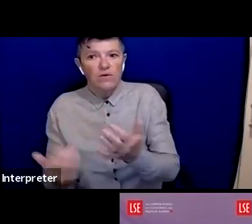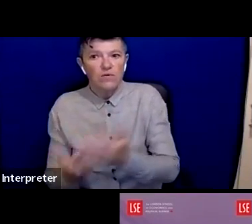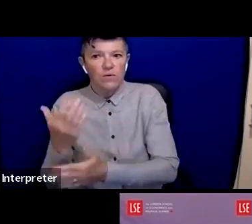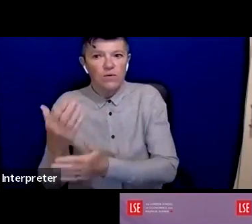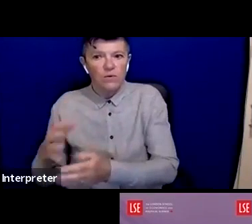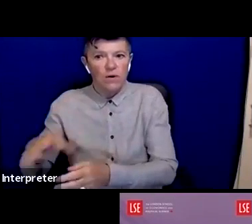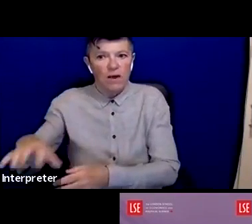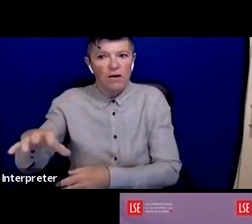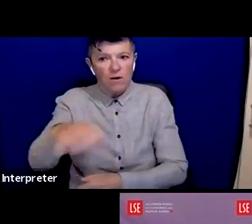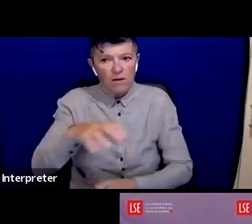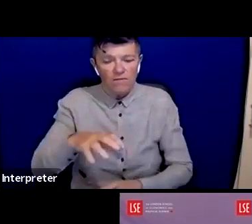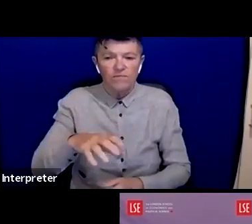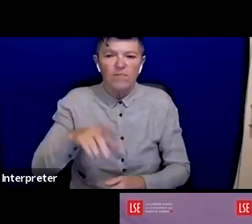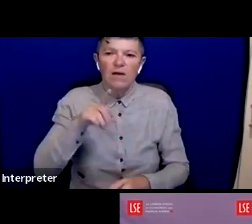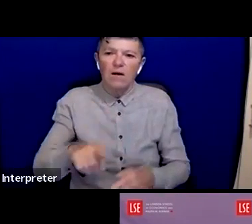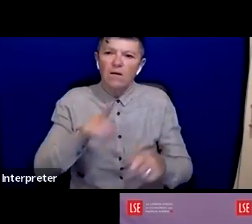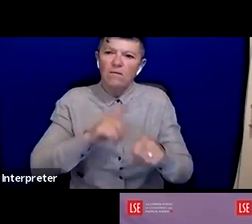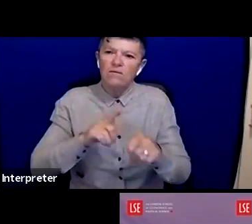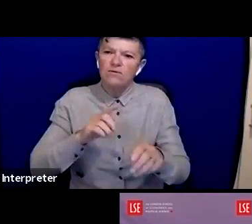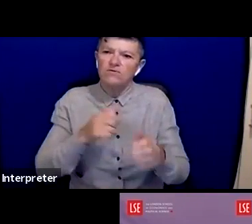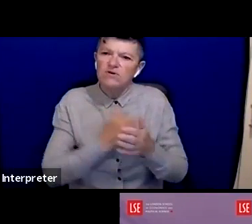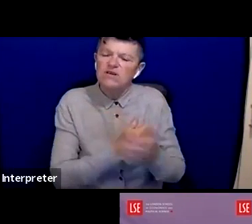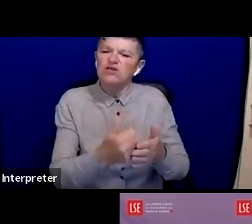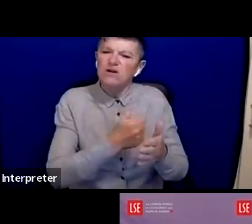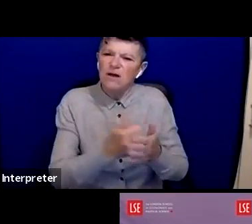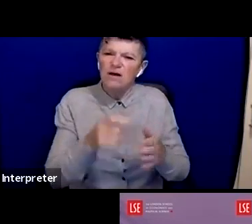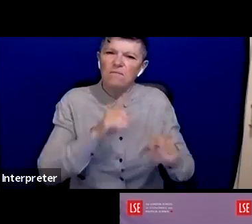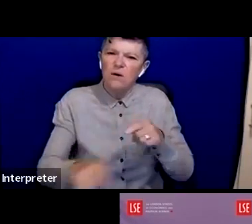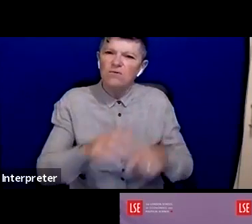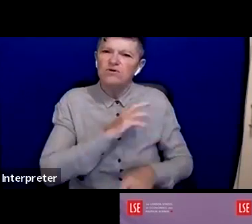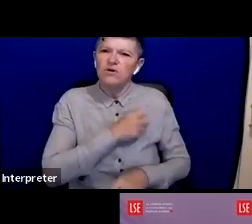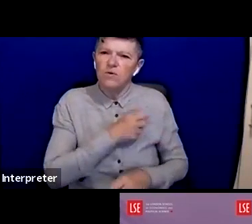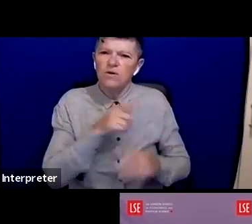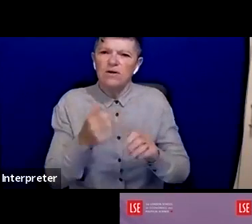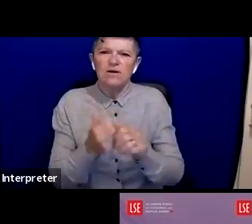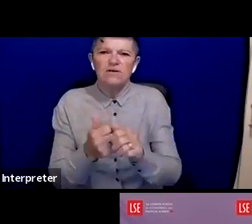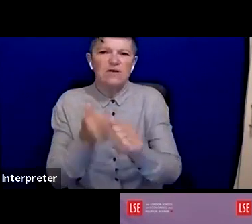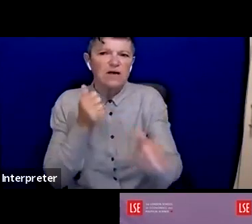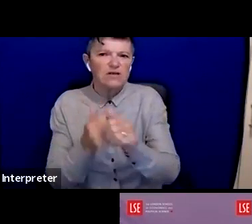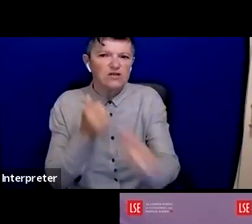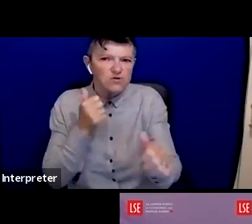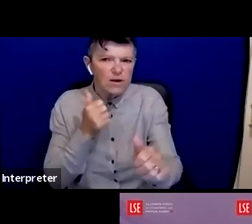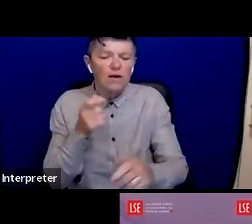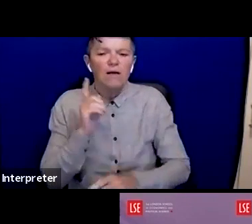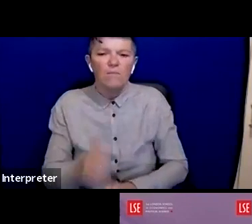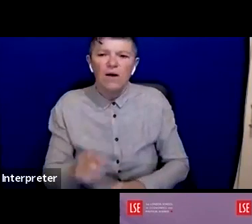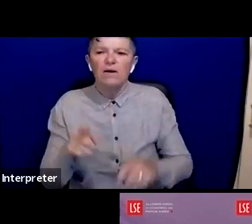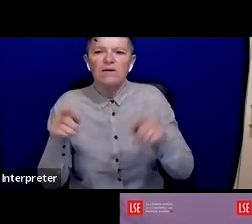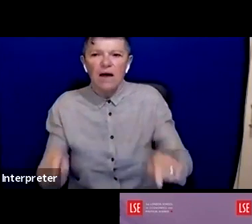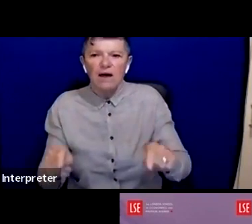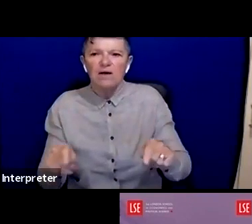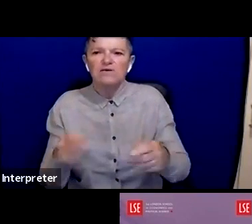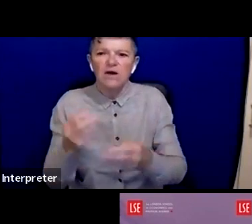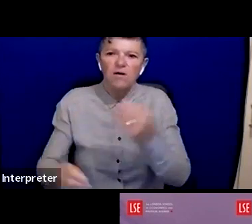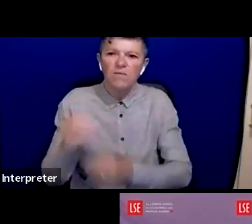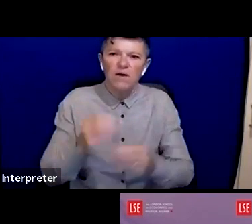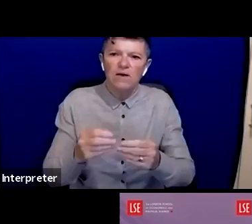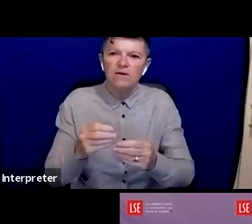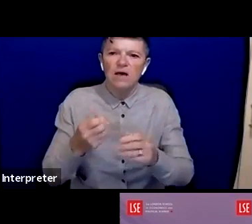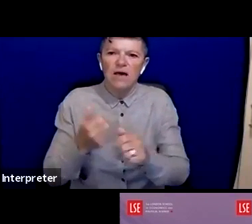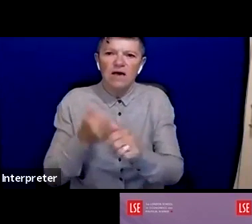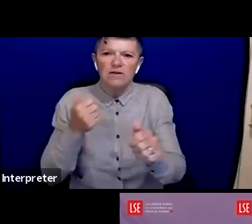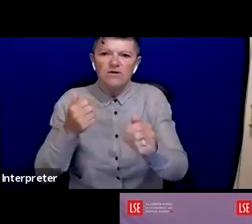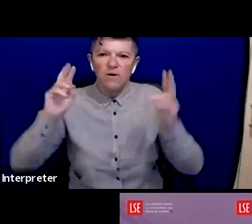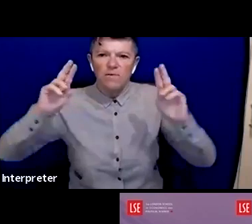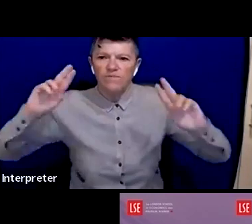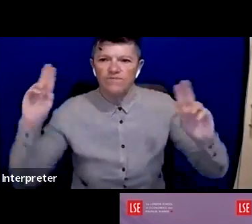unionized sectors of the economy were industry, but of course, as economies have deindustrialized and as